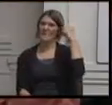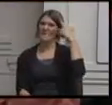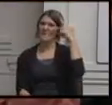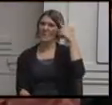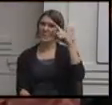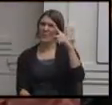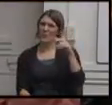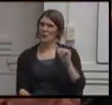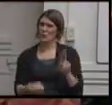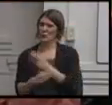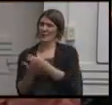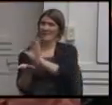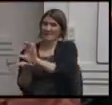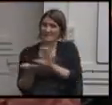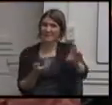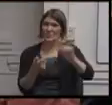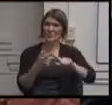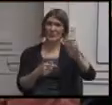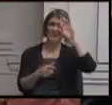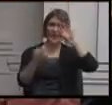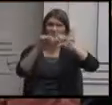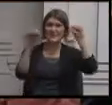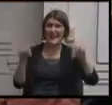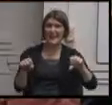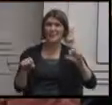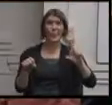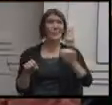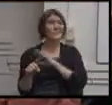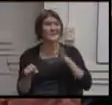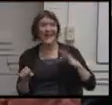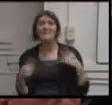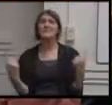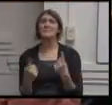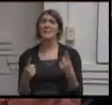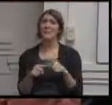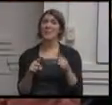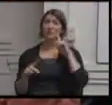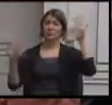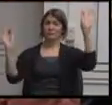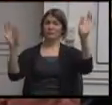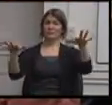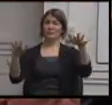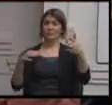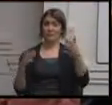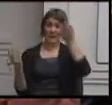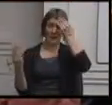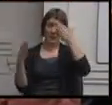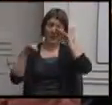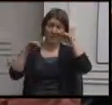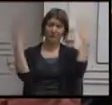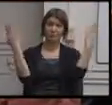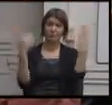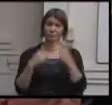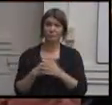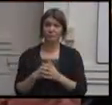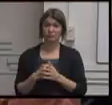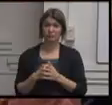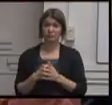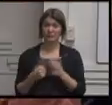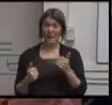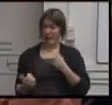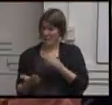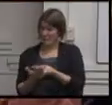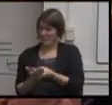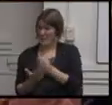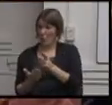Station 2 and making reductions in staff. I think everything is on the table, and is there a way to fund that, or